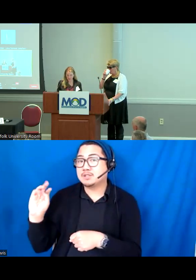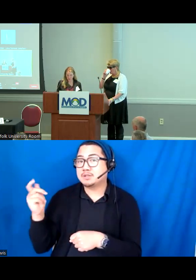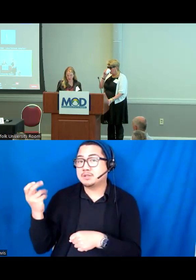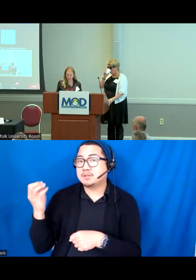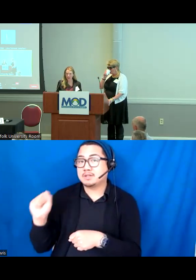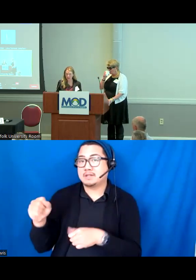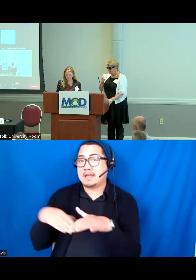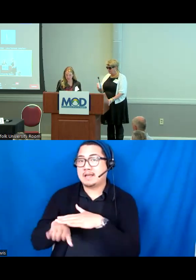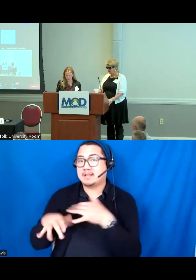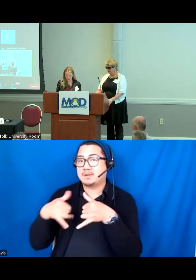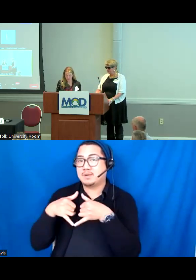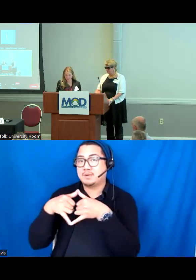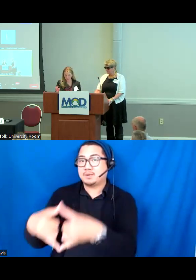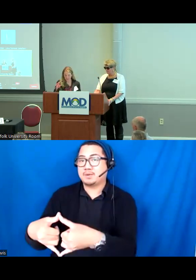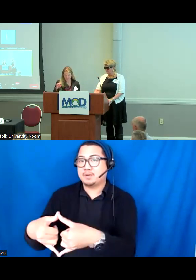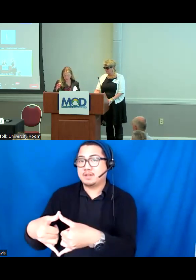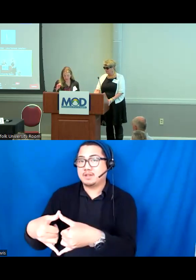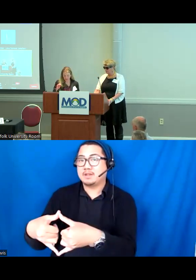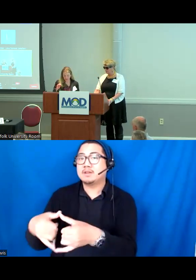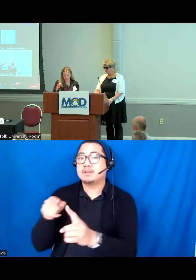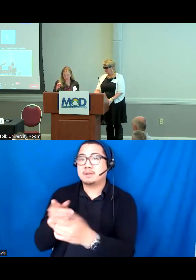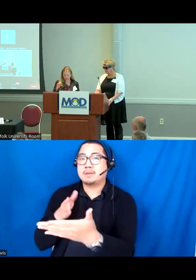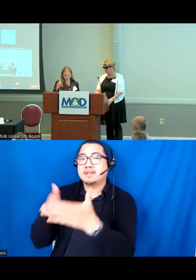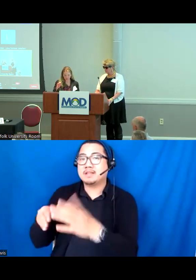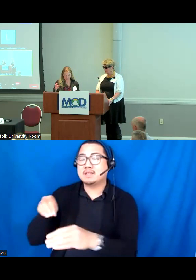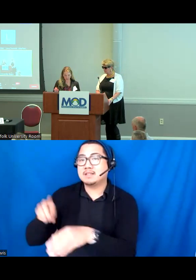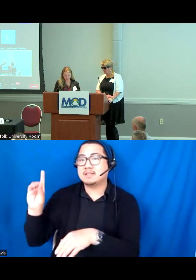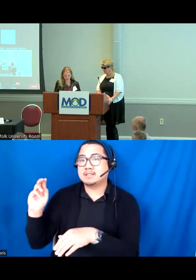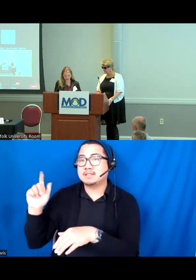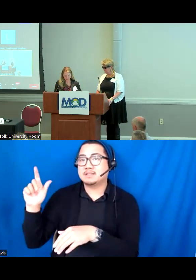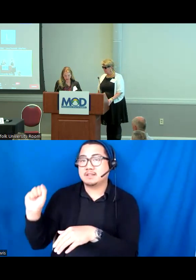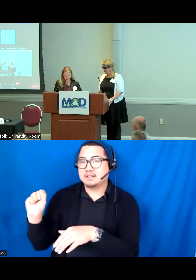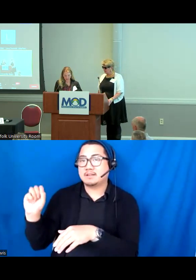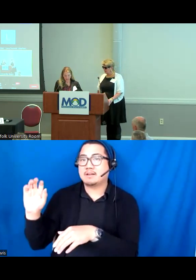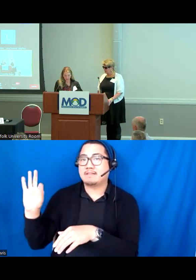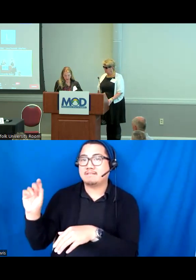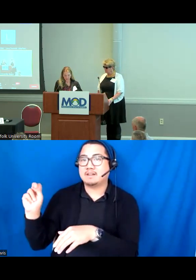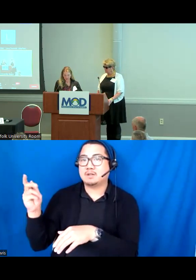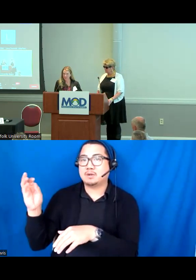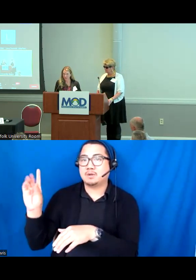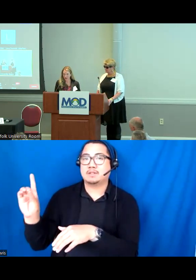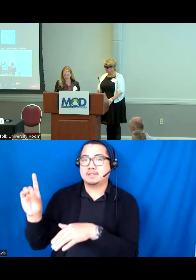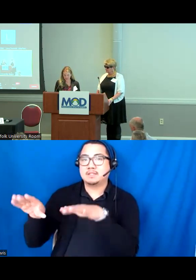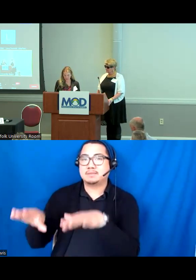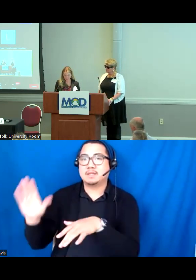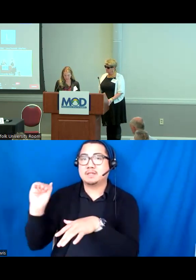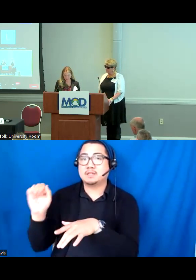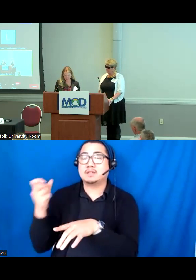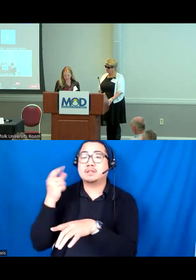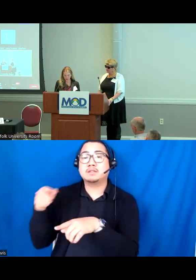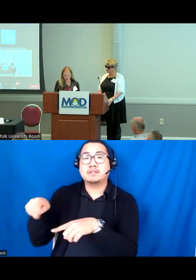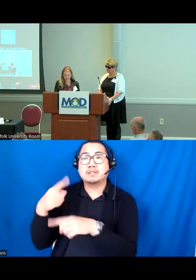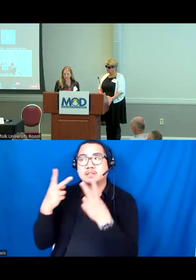Access Award goes to the named plaintiffs in the Daniels-Finegold Settlement Agreement. Like Tom, they saw an injustice